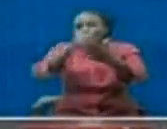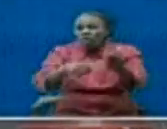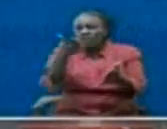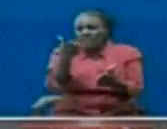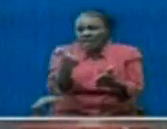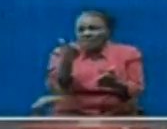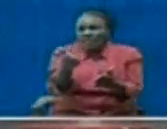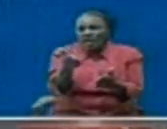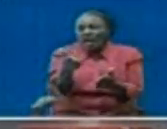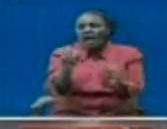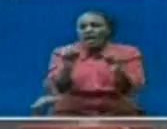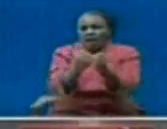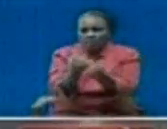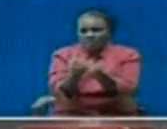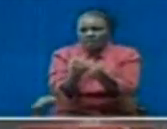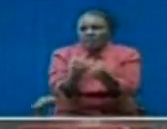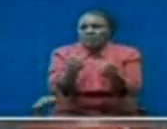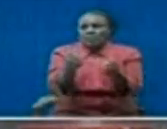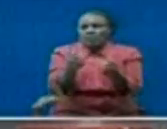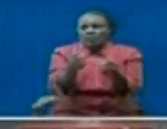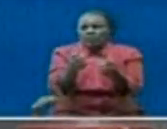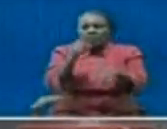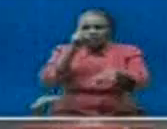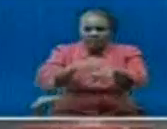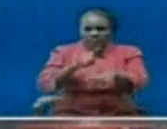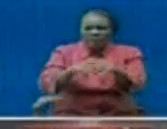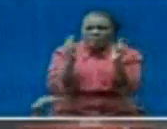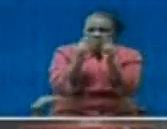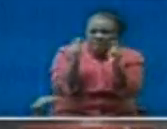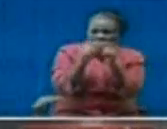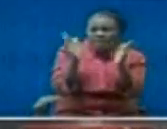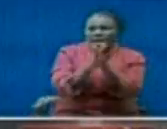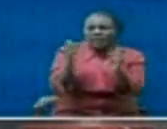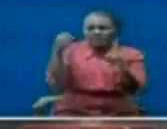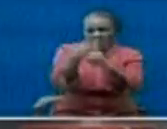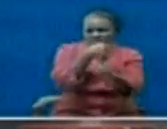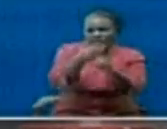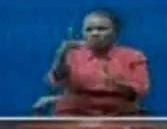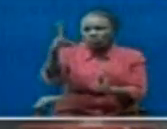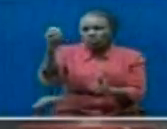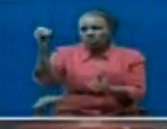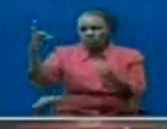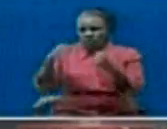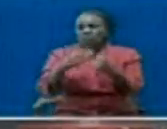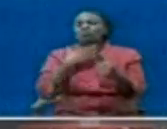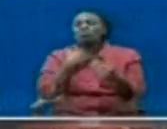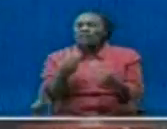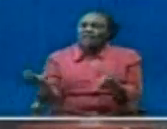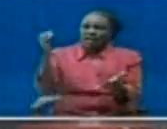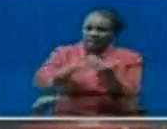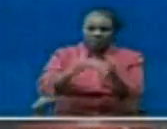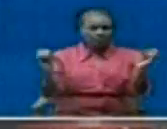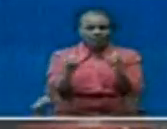you look at the context, that came in after a period of very severe pain and violence in 2008 that we said we don't want to go to. And we